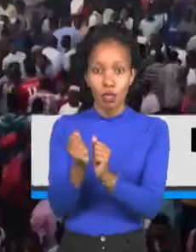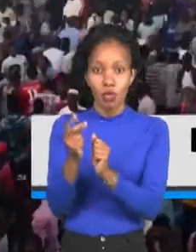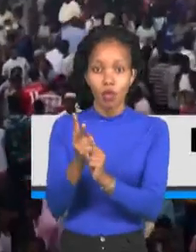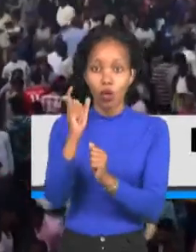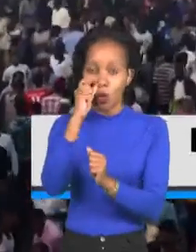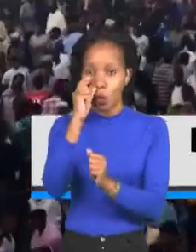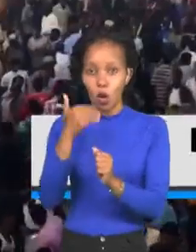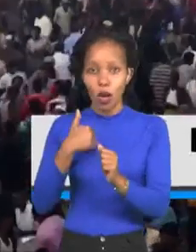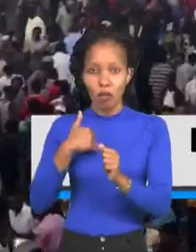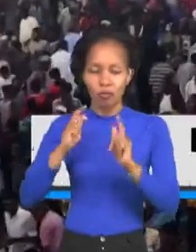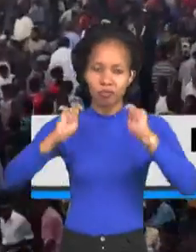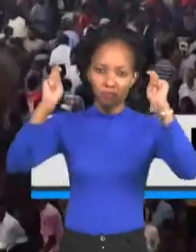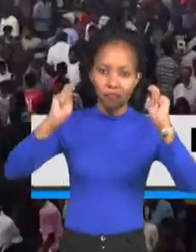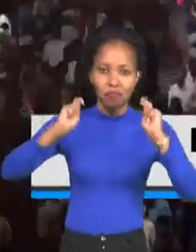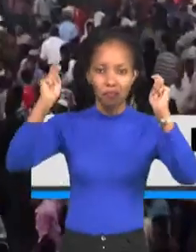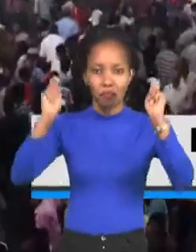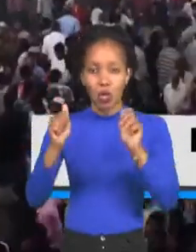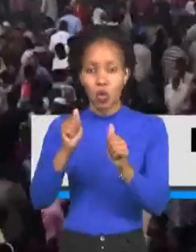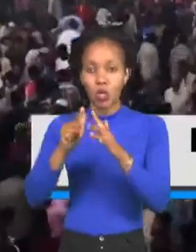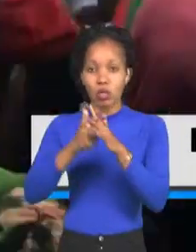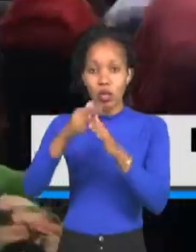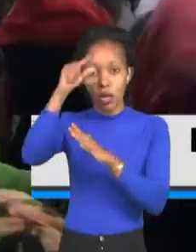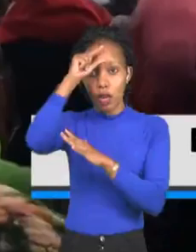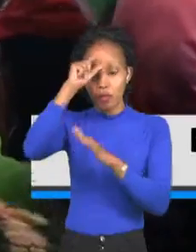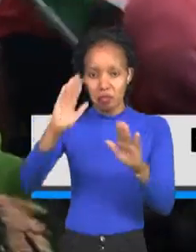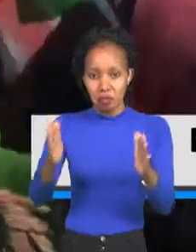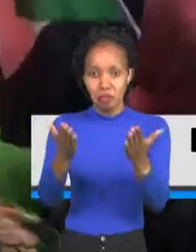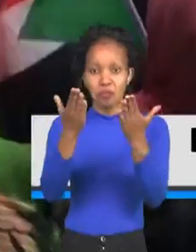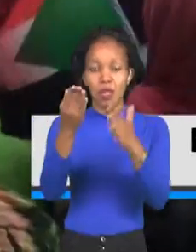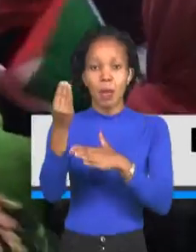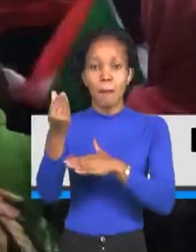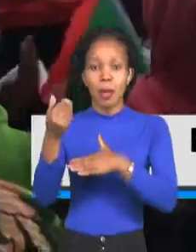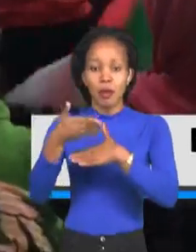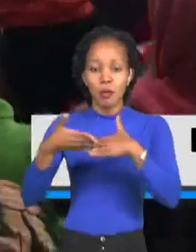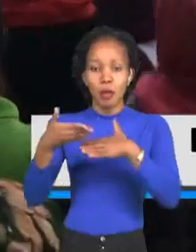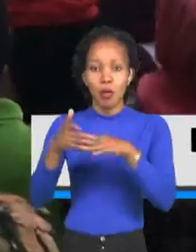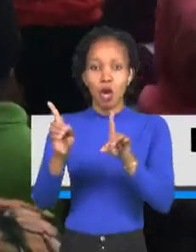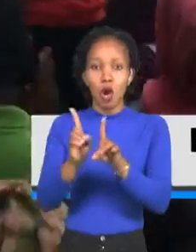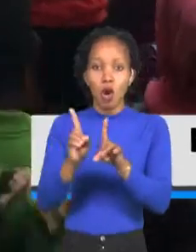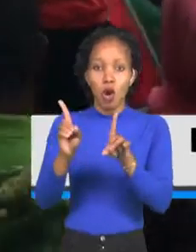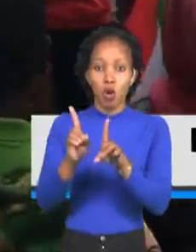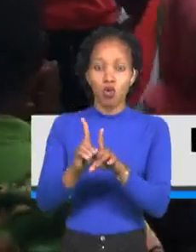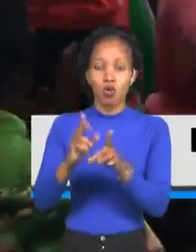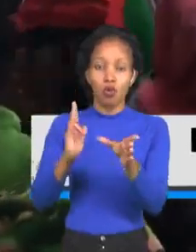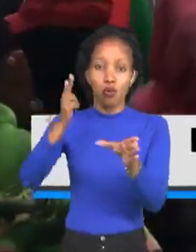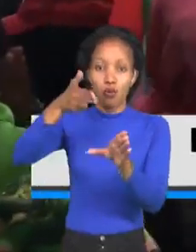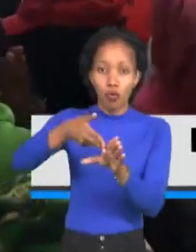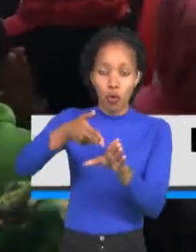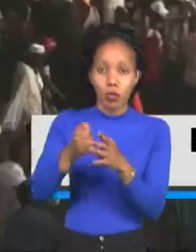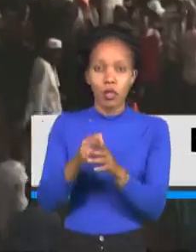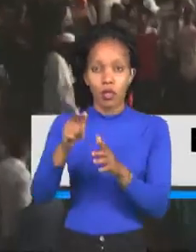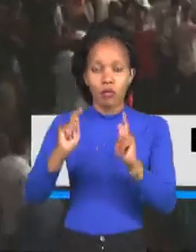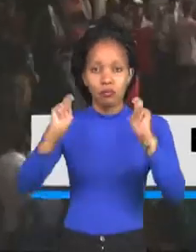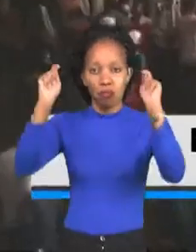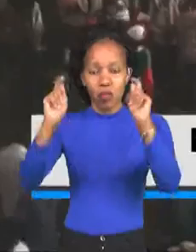by persistent protests sparked by the government's attempt to raise the price of bread and by fuel and cash shortages. The demonstrations